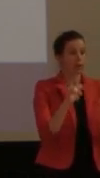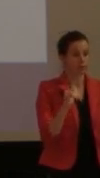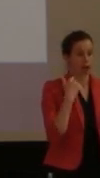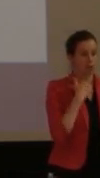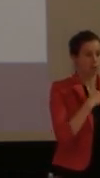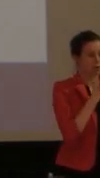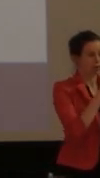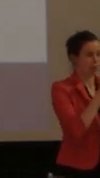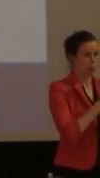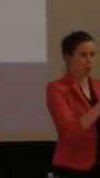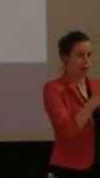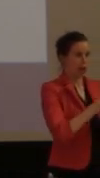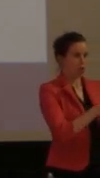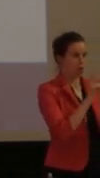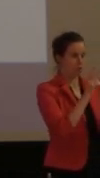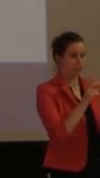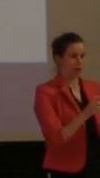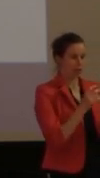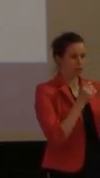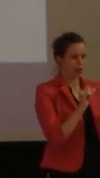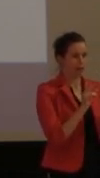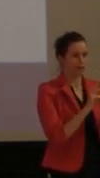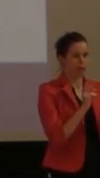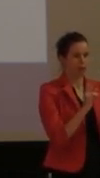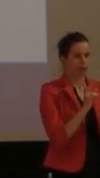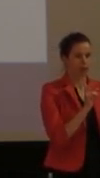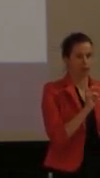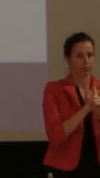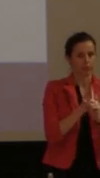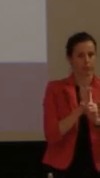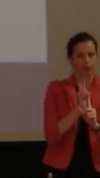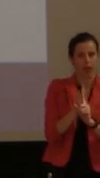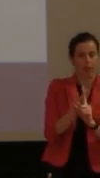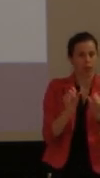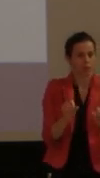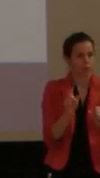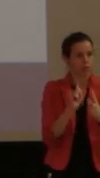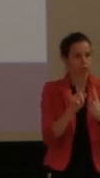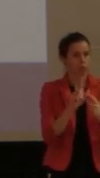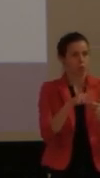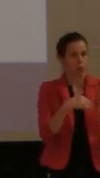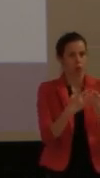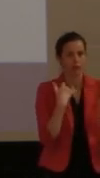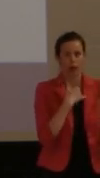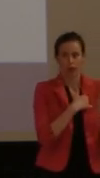we're pulling out those topics that are specifically relevant to all of us and doing that engagement.